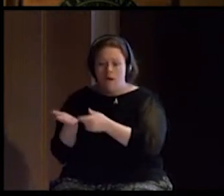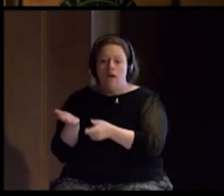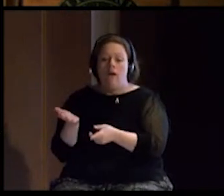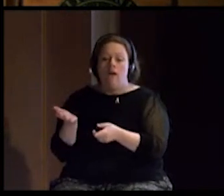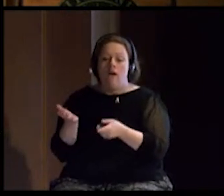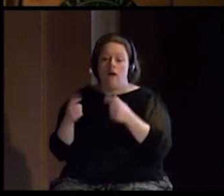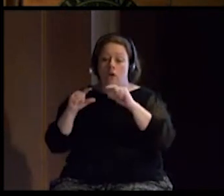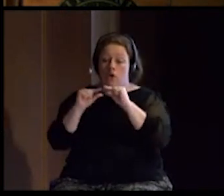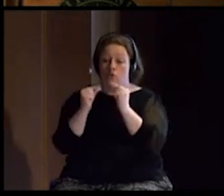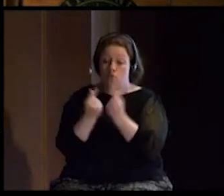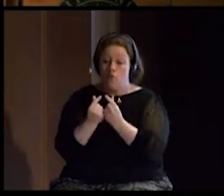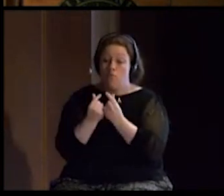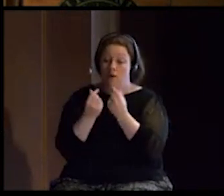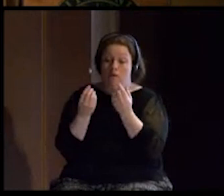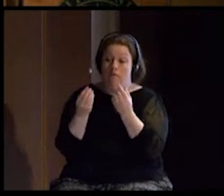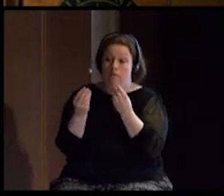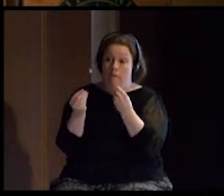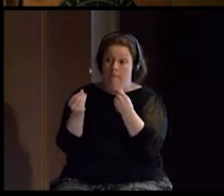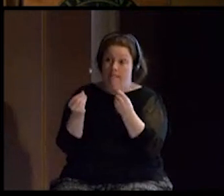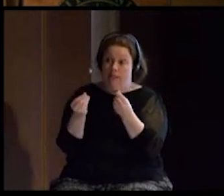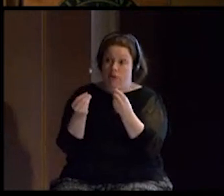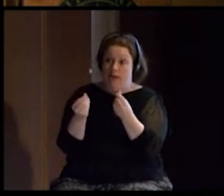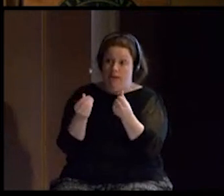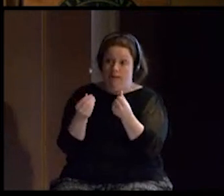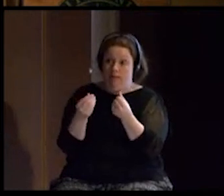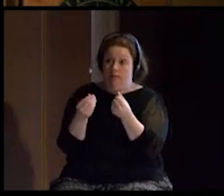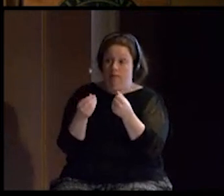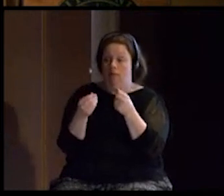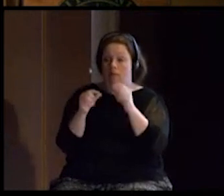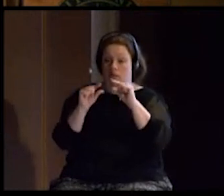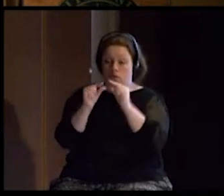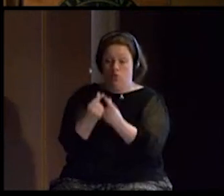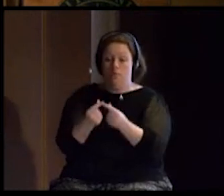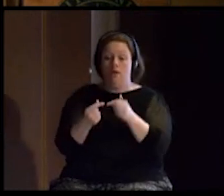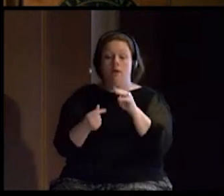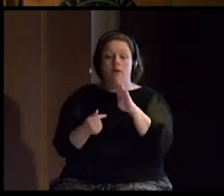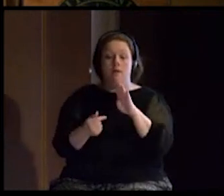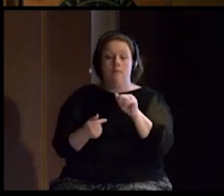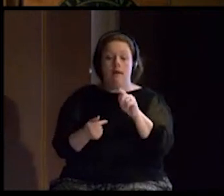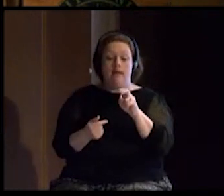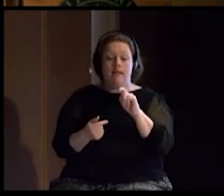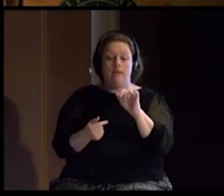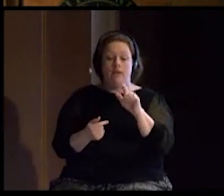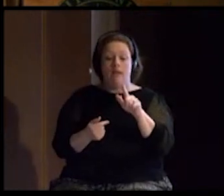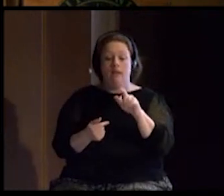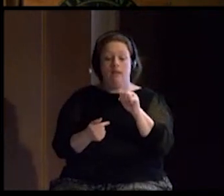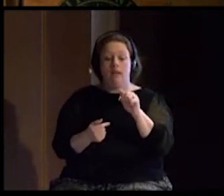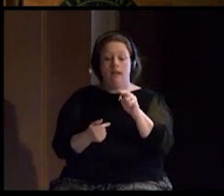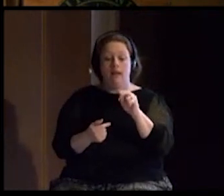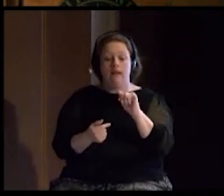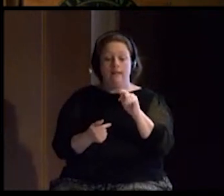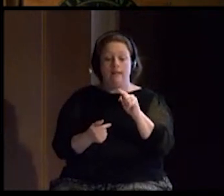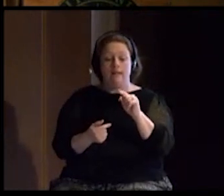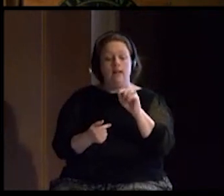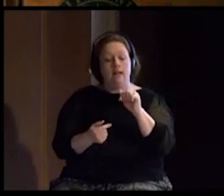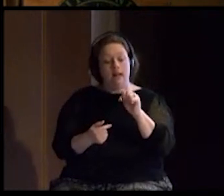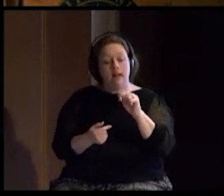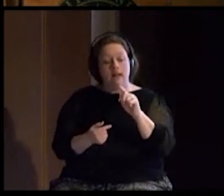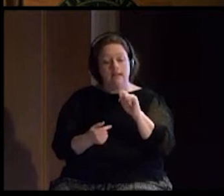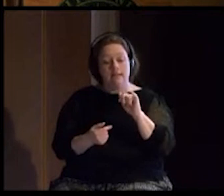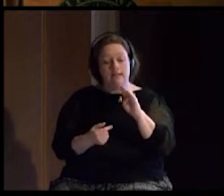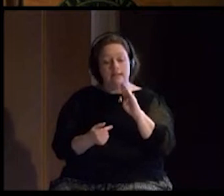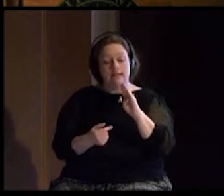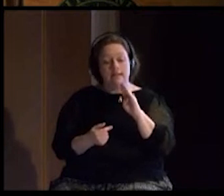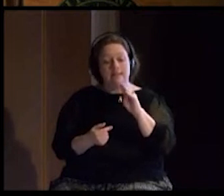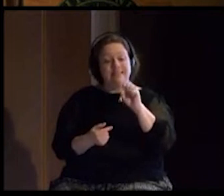of bacteria that is, or has been described as bacterial endosymbionts of corals that seem to